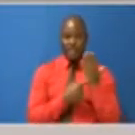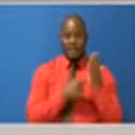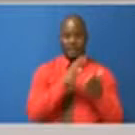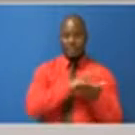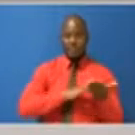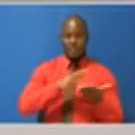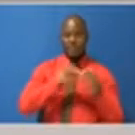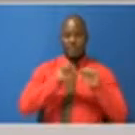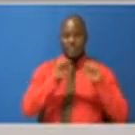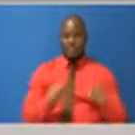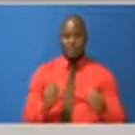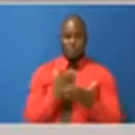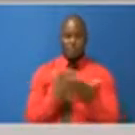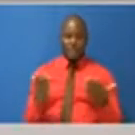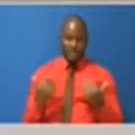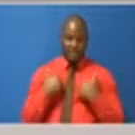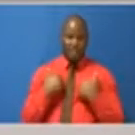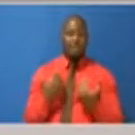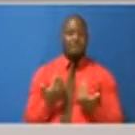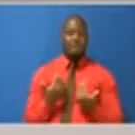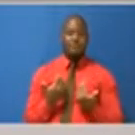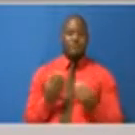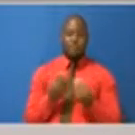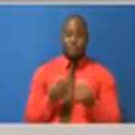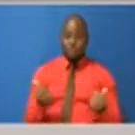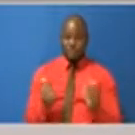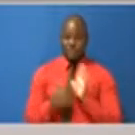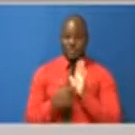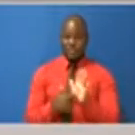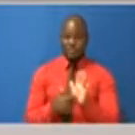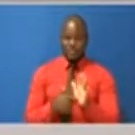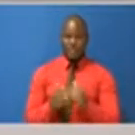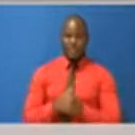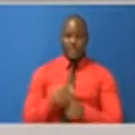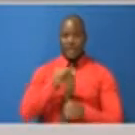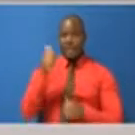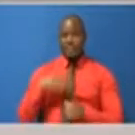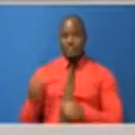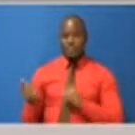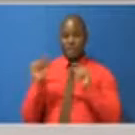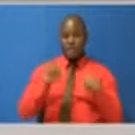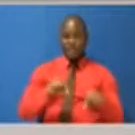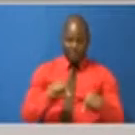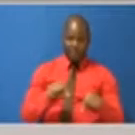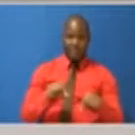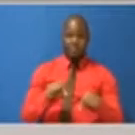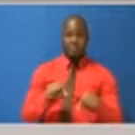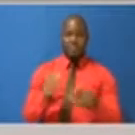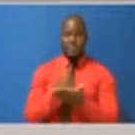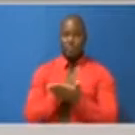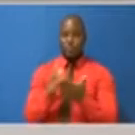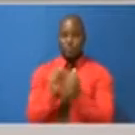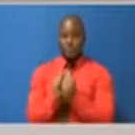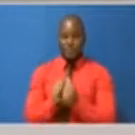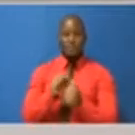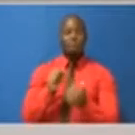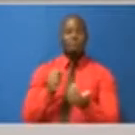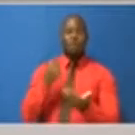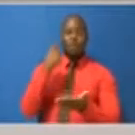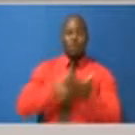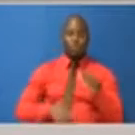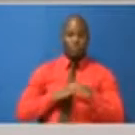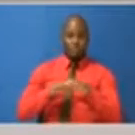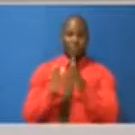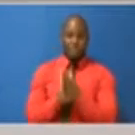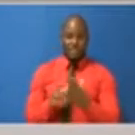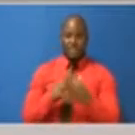carpooling system where if i have a saloon car for example other people coming to cairn can simply share the cost of transport with me